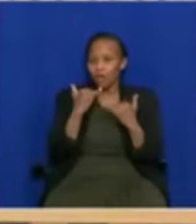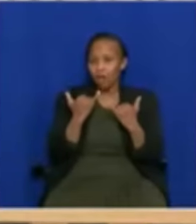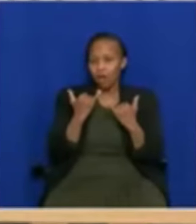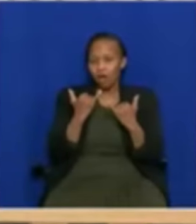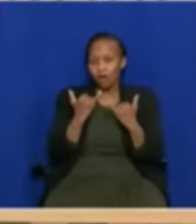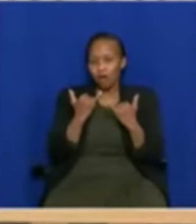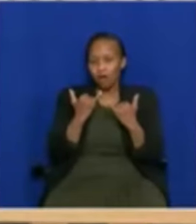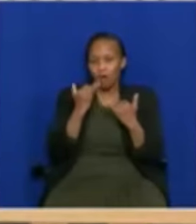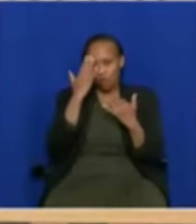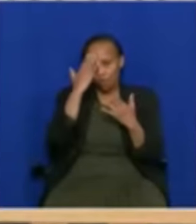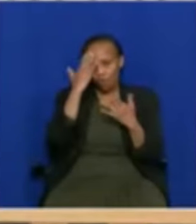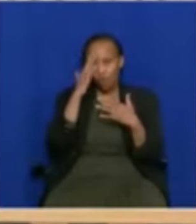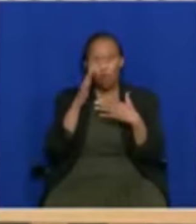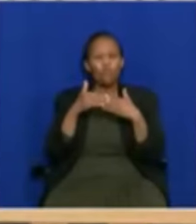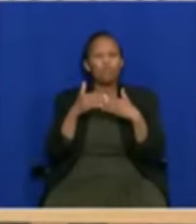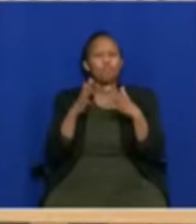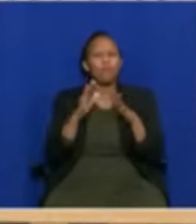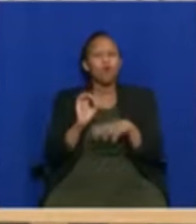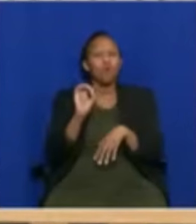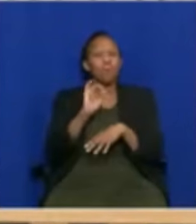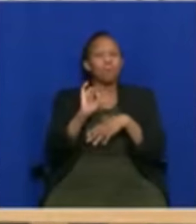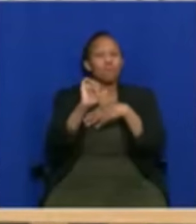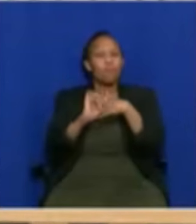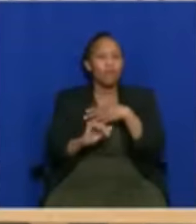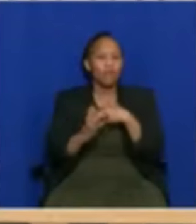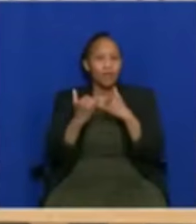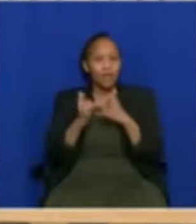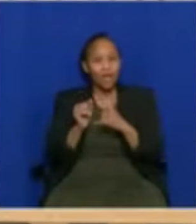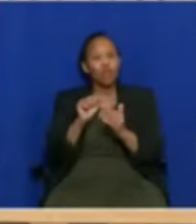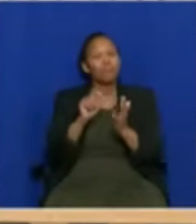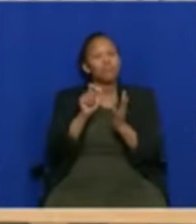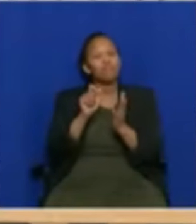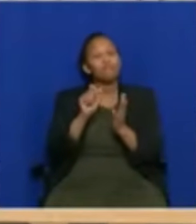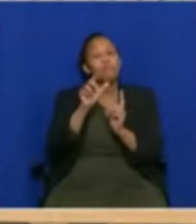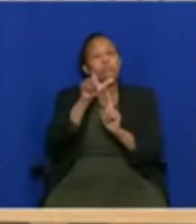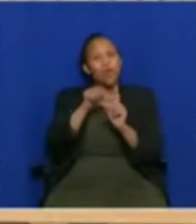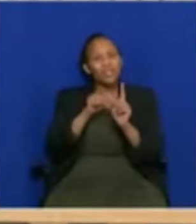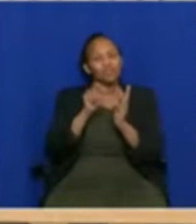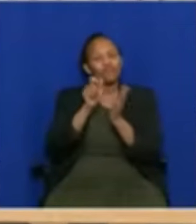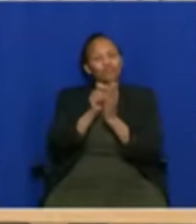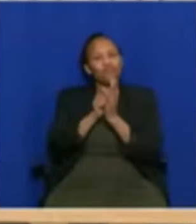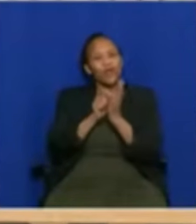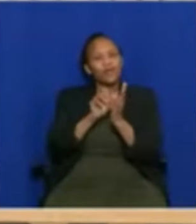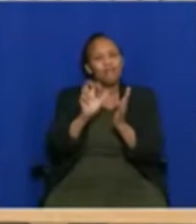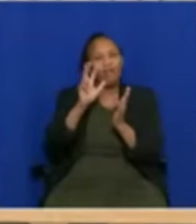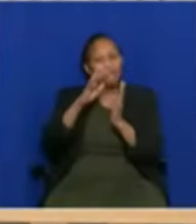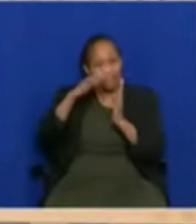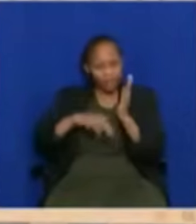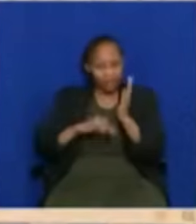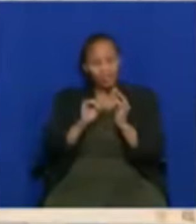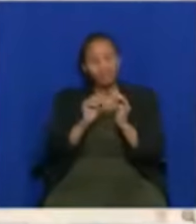the deponent deals with other issues. Do you know the date on which